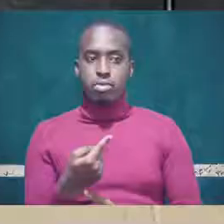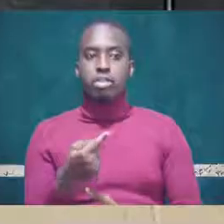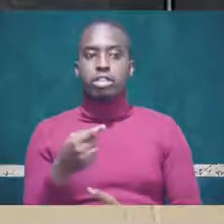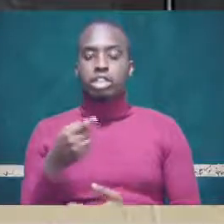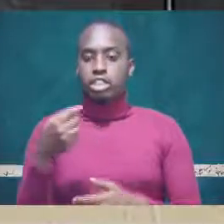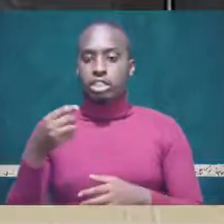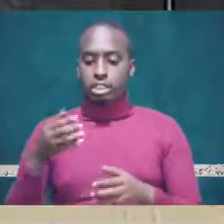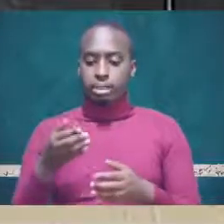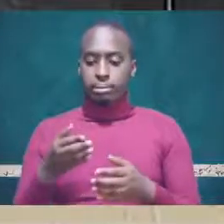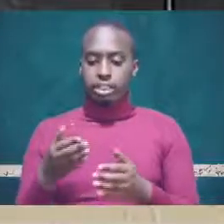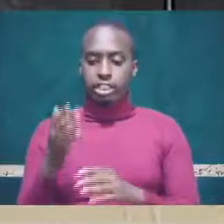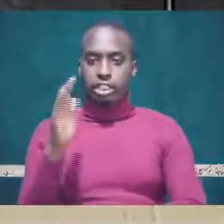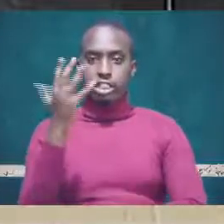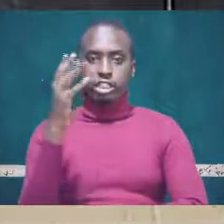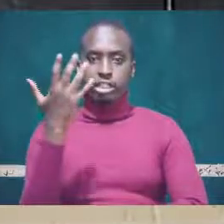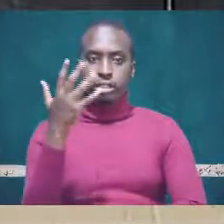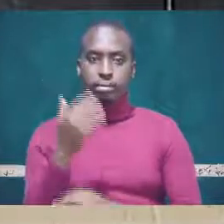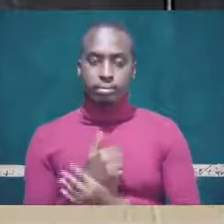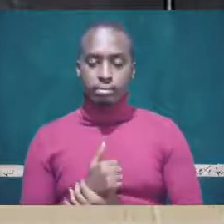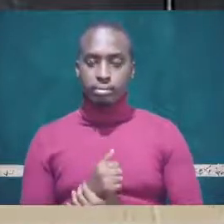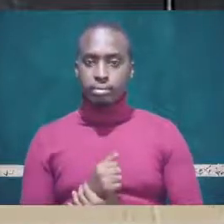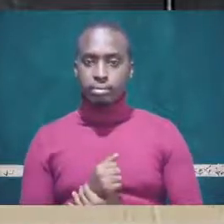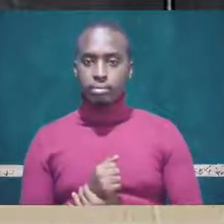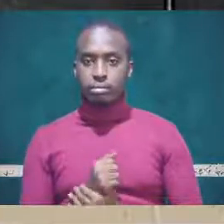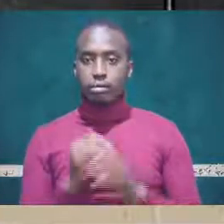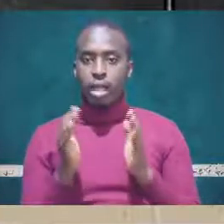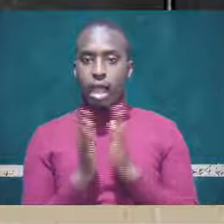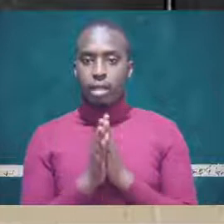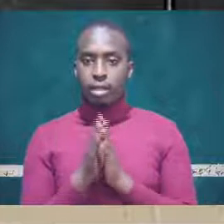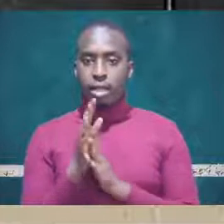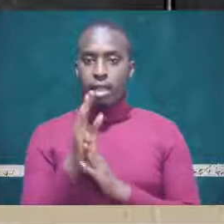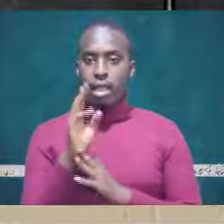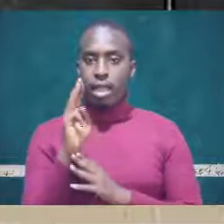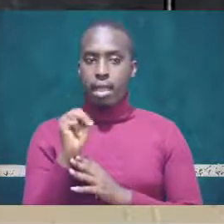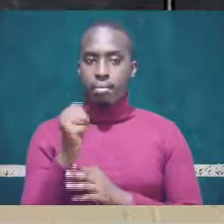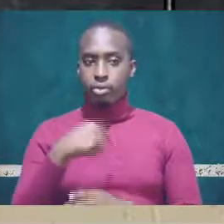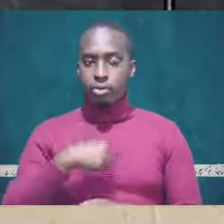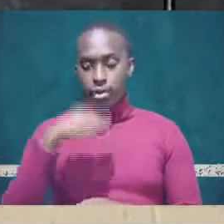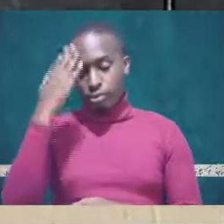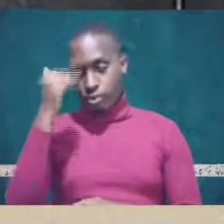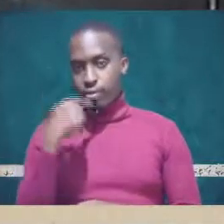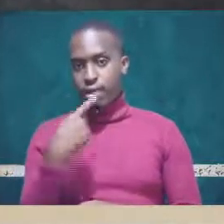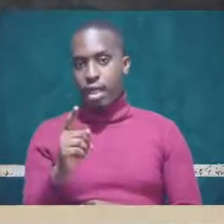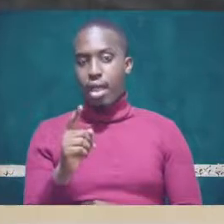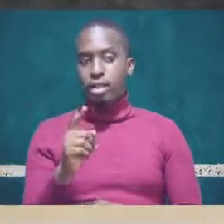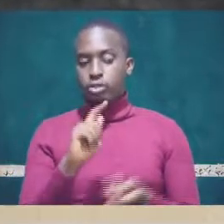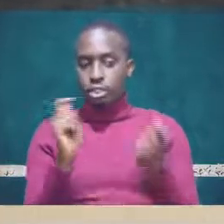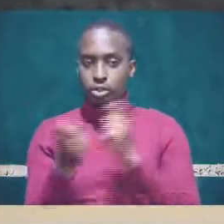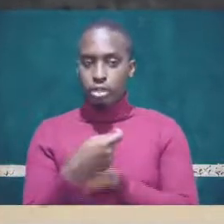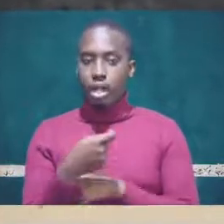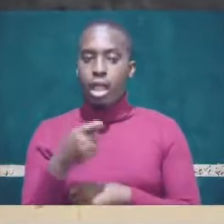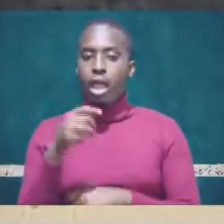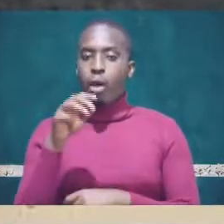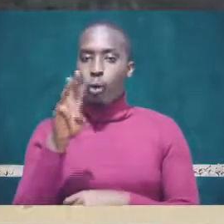So mass is 30 kilograms. And automatically here, because we are dealing with forces, we must change that mass